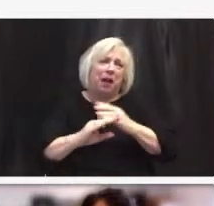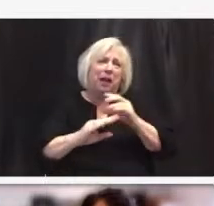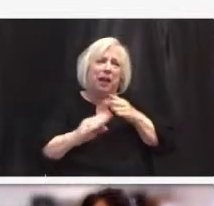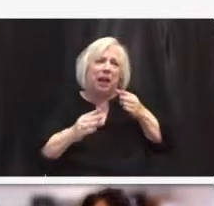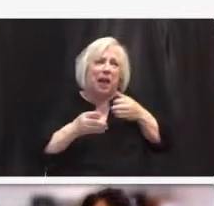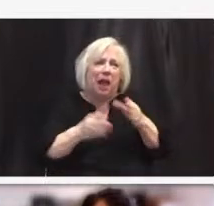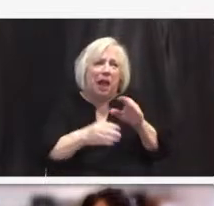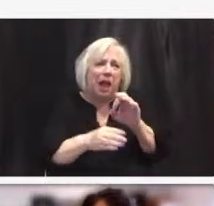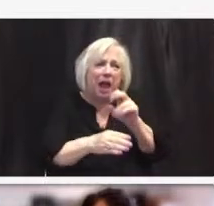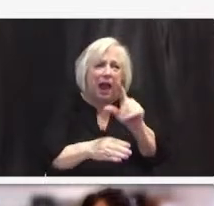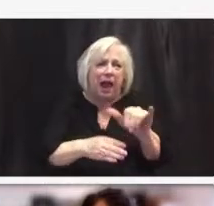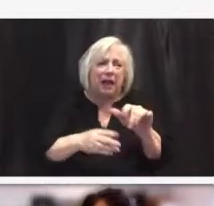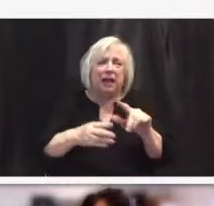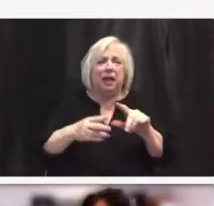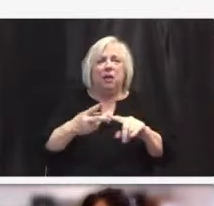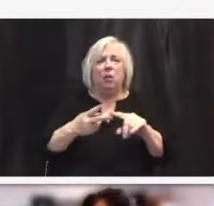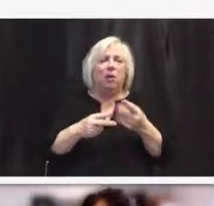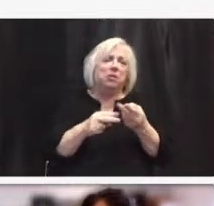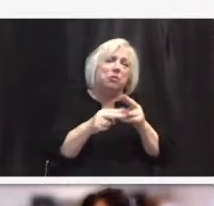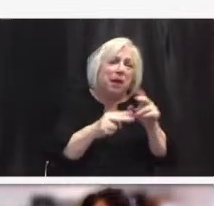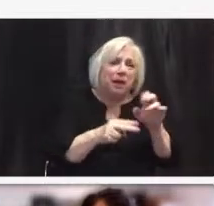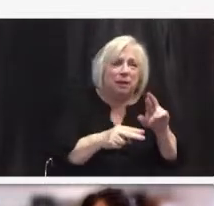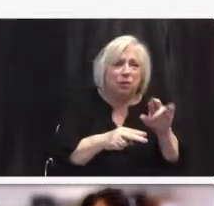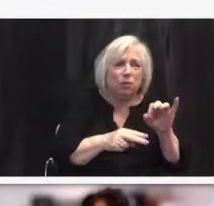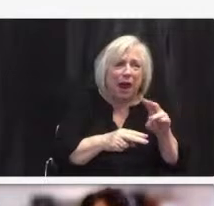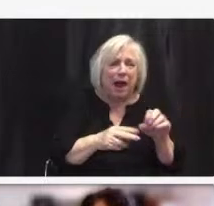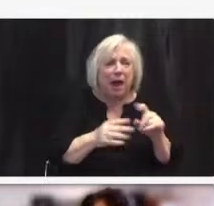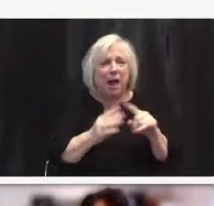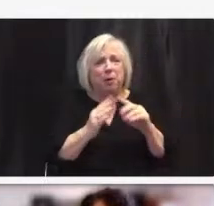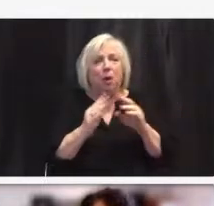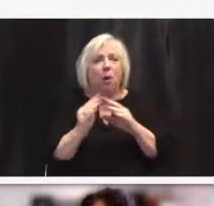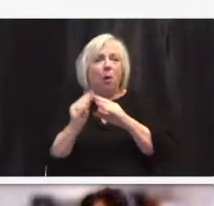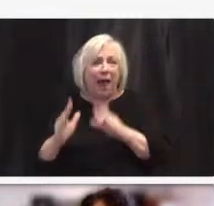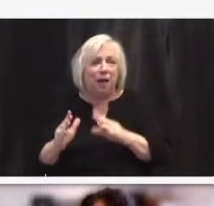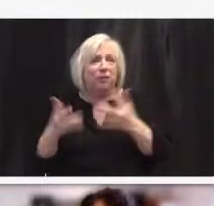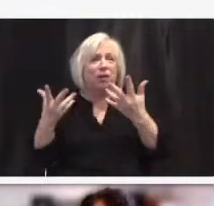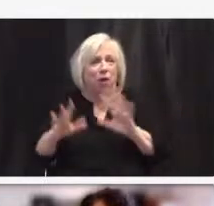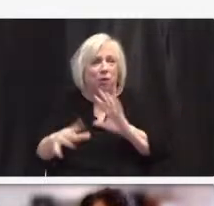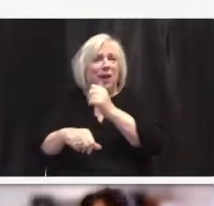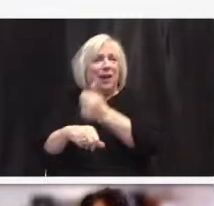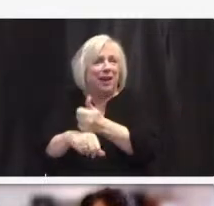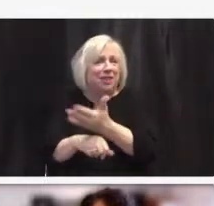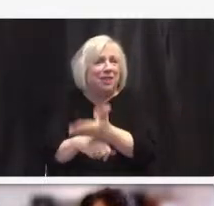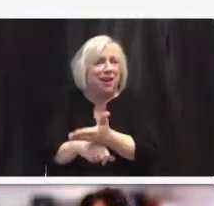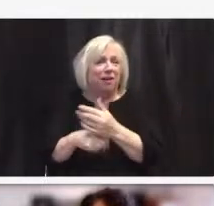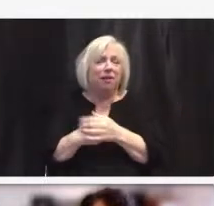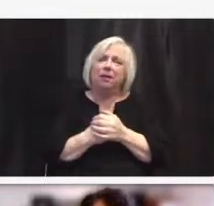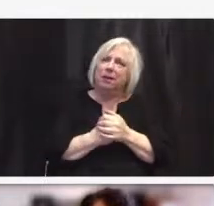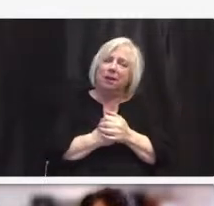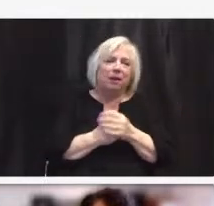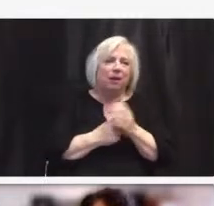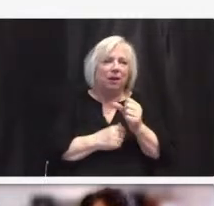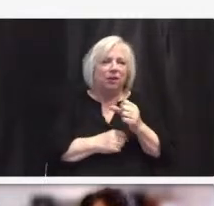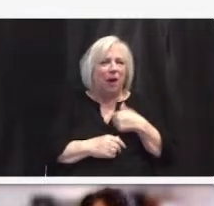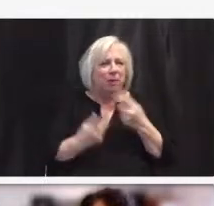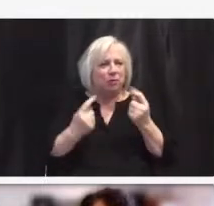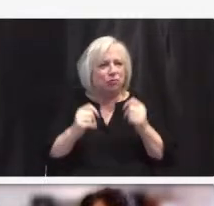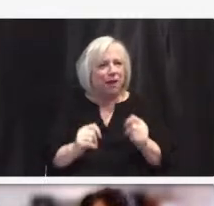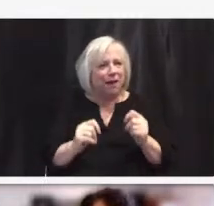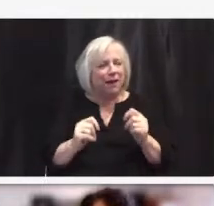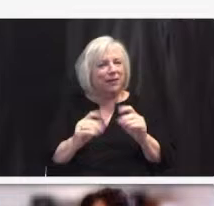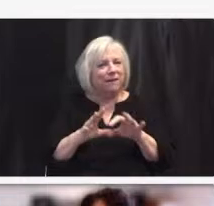or crime, increased houses that are already there. So I've been trying to find